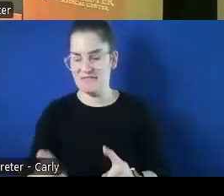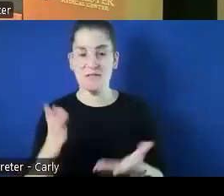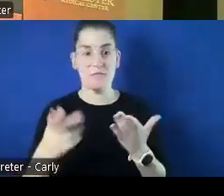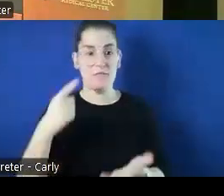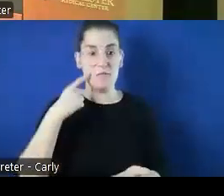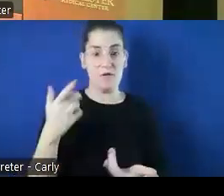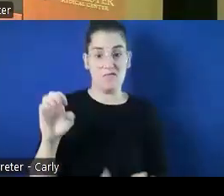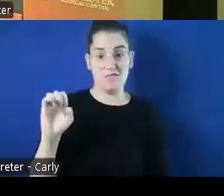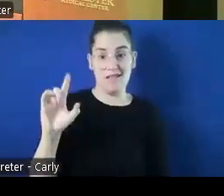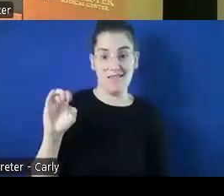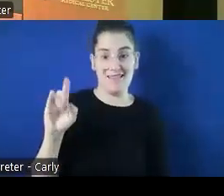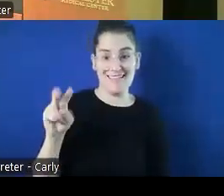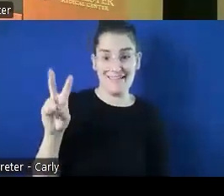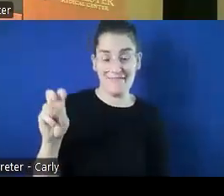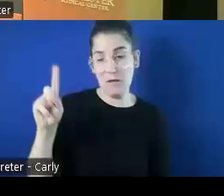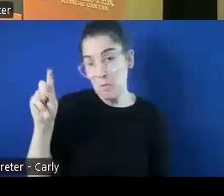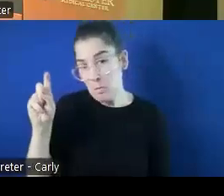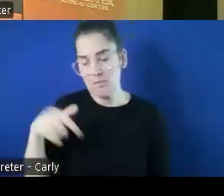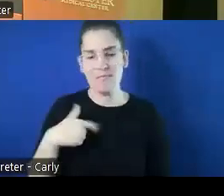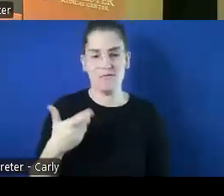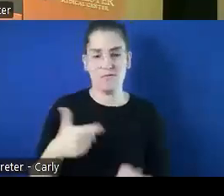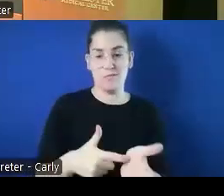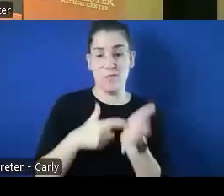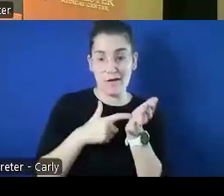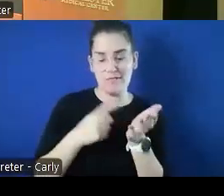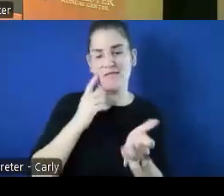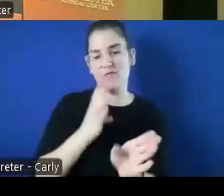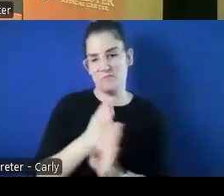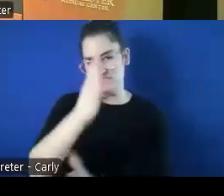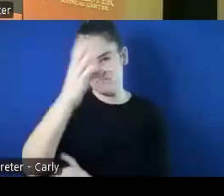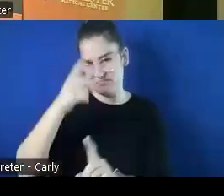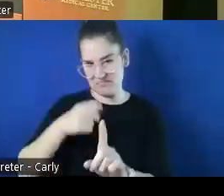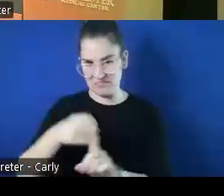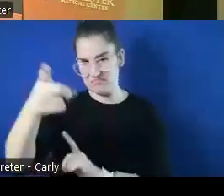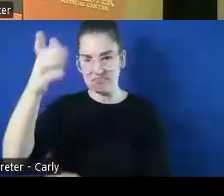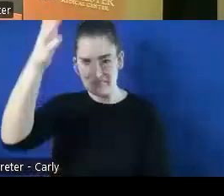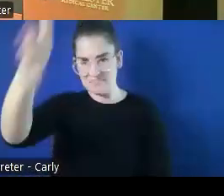the electives or maybe one of the requirements of those who may decide to pursue this in the future.